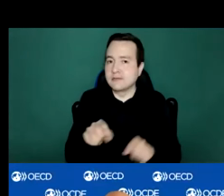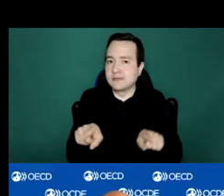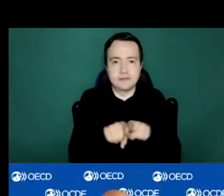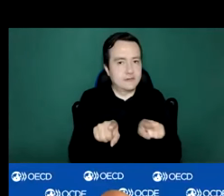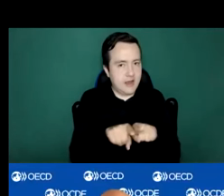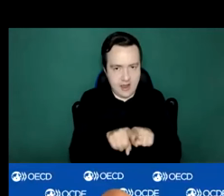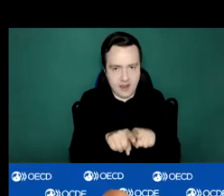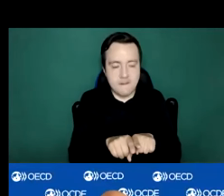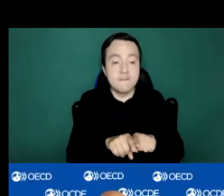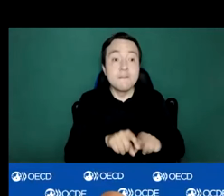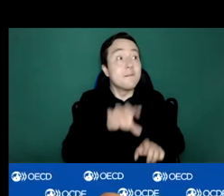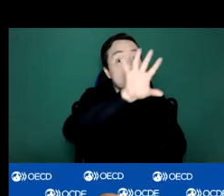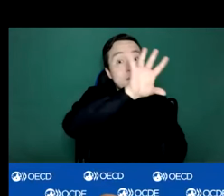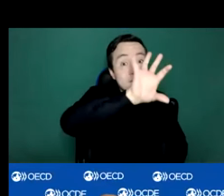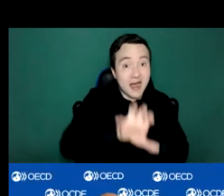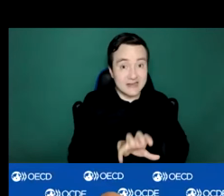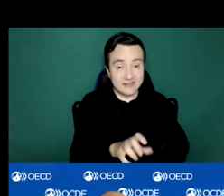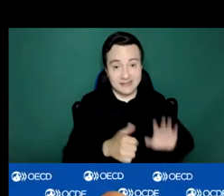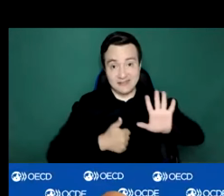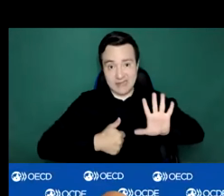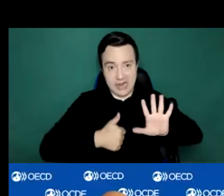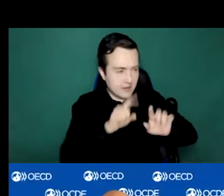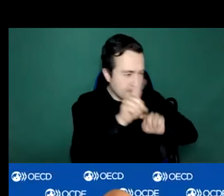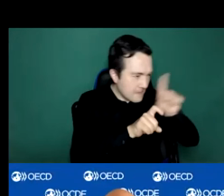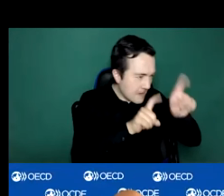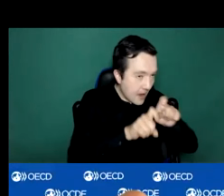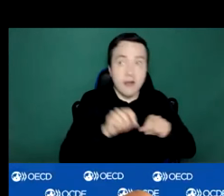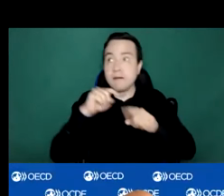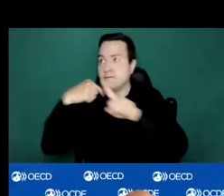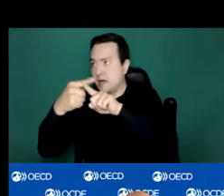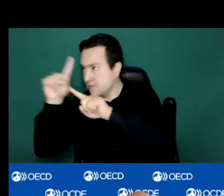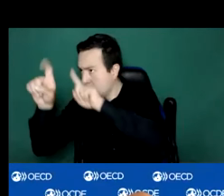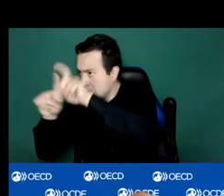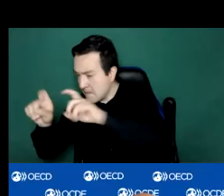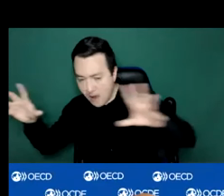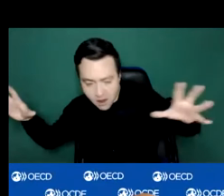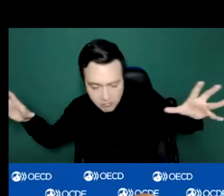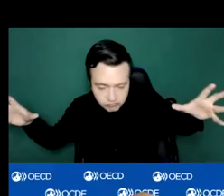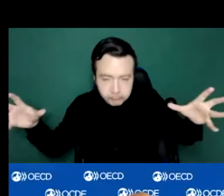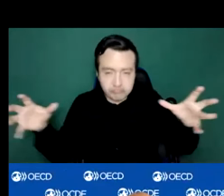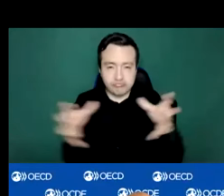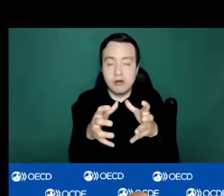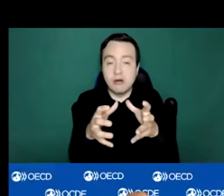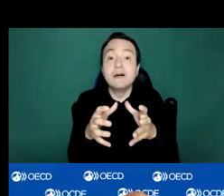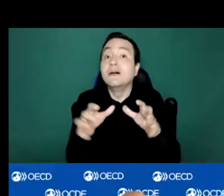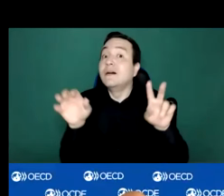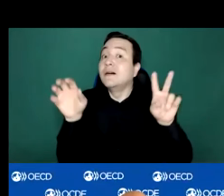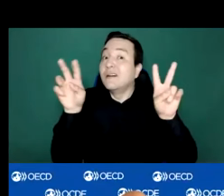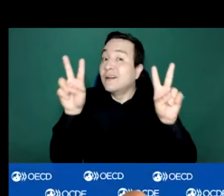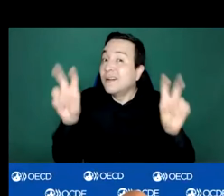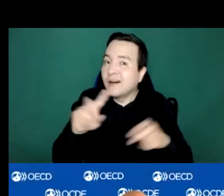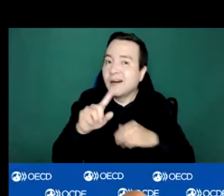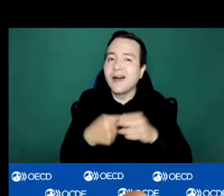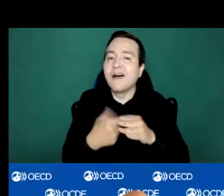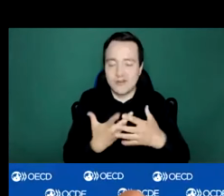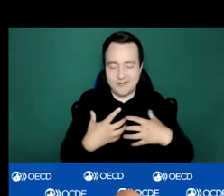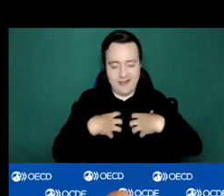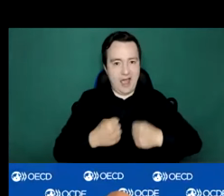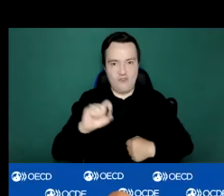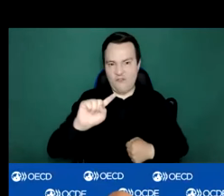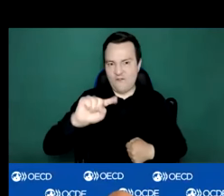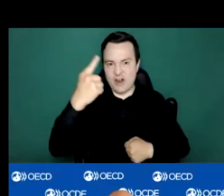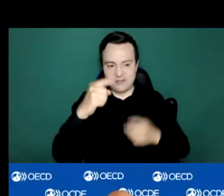that the interesting thing of this survey is that asking the users themselves about their experiences of healthcare. So when you ask